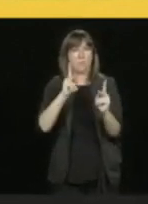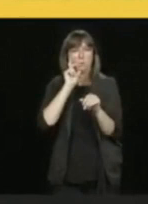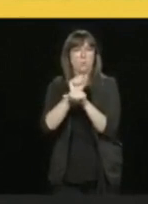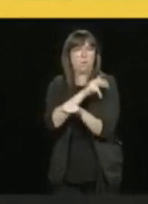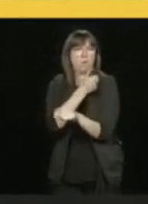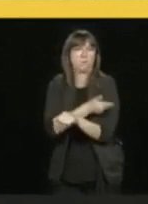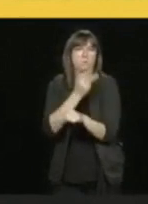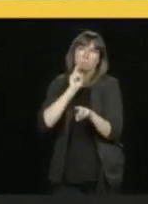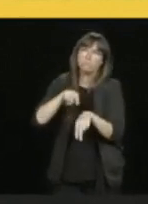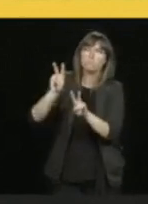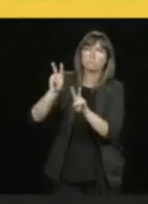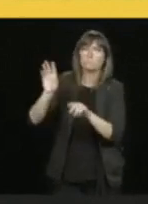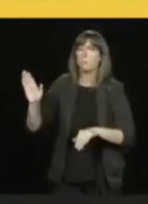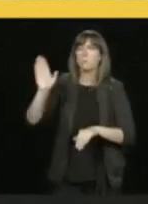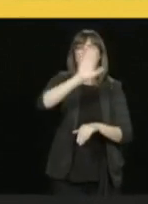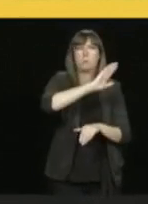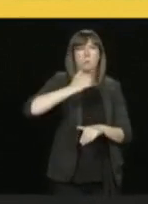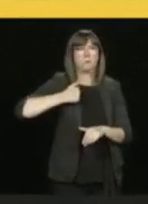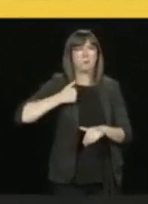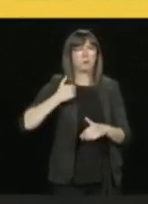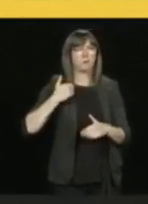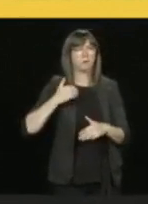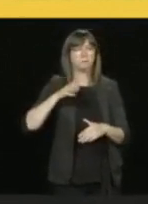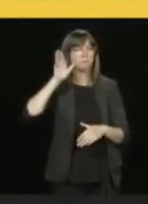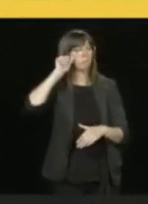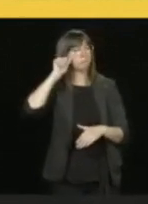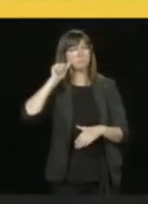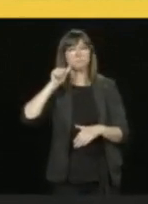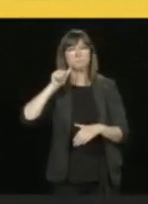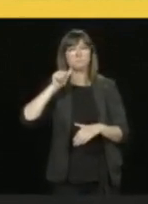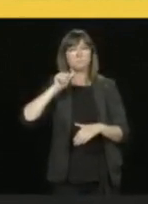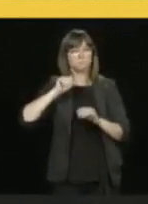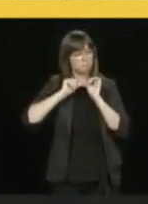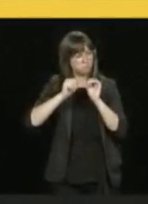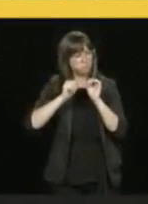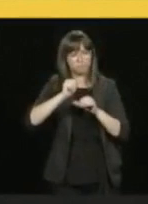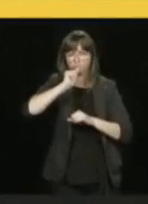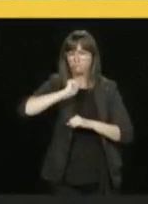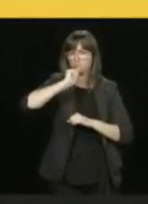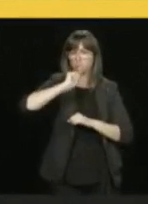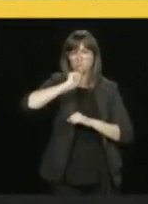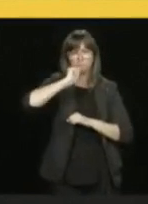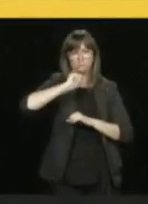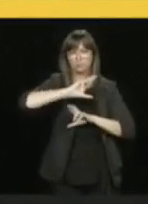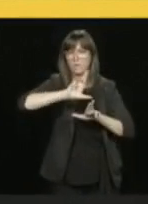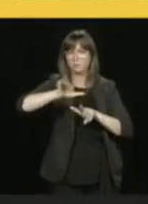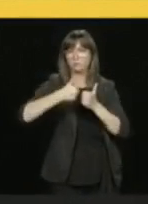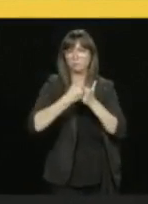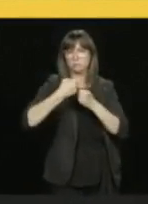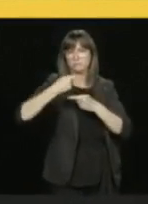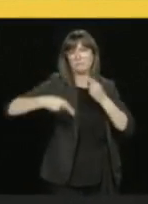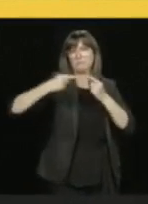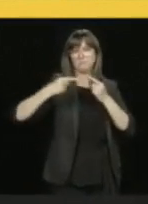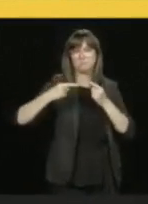heroes right across this country who never hesitated, who have always faced every challenge head on. You are a source of